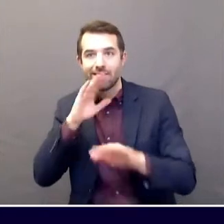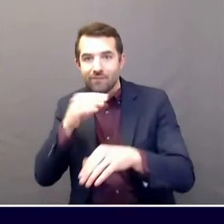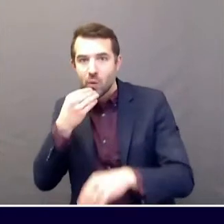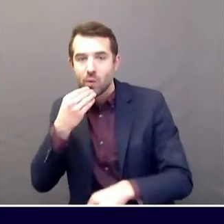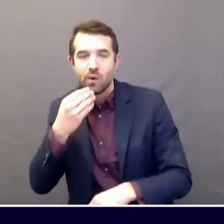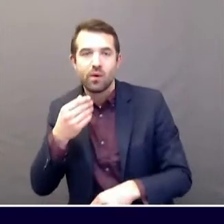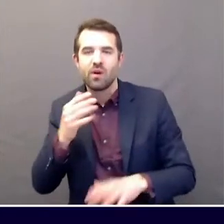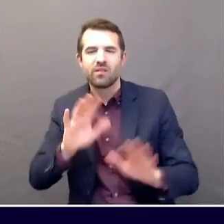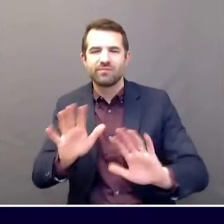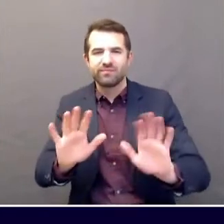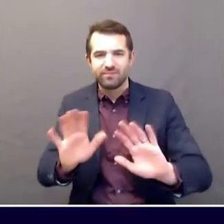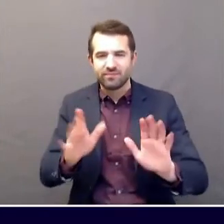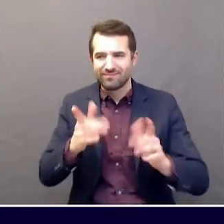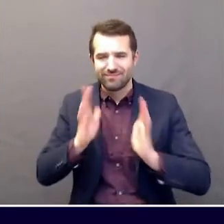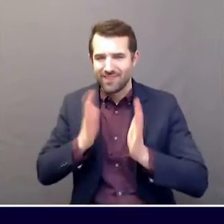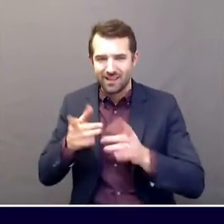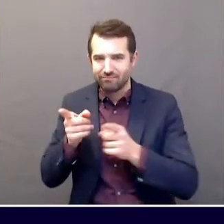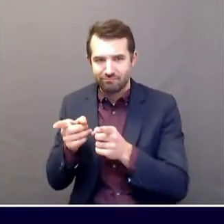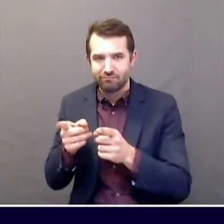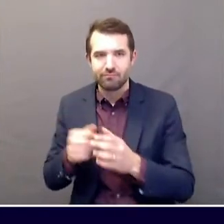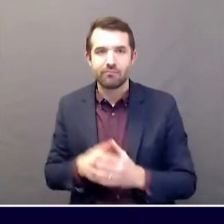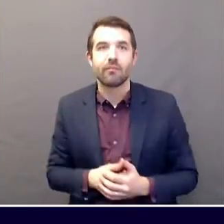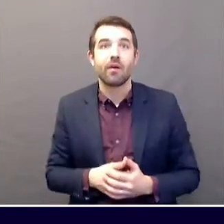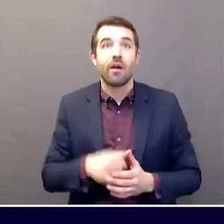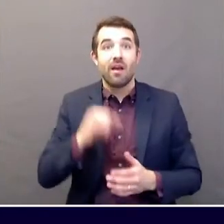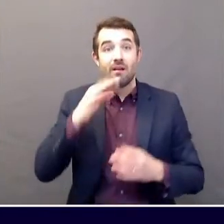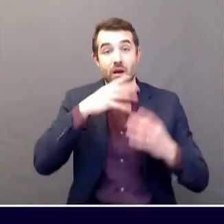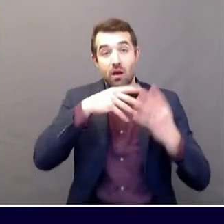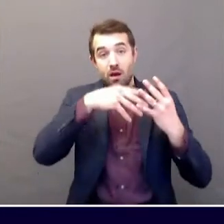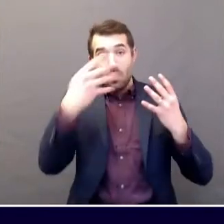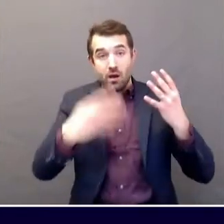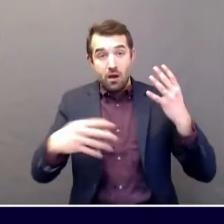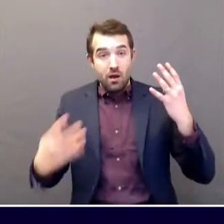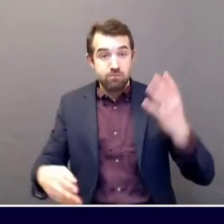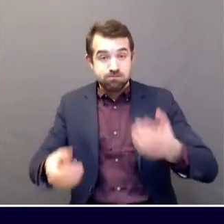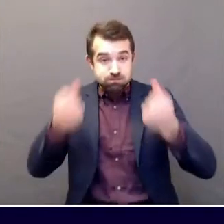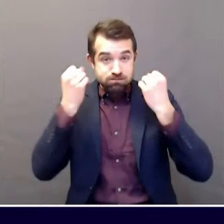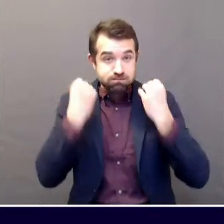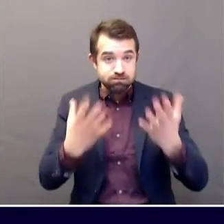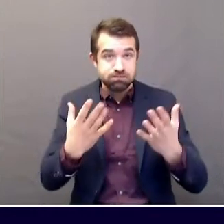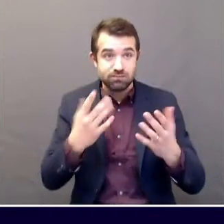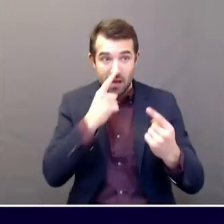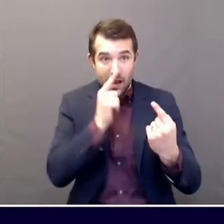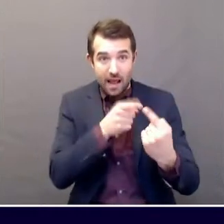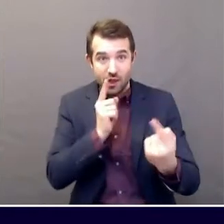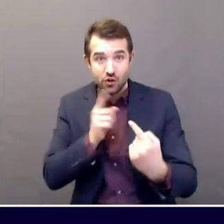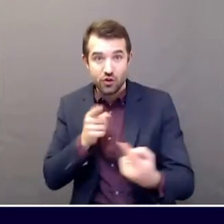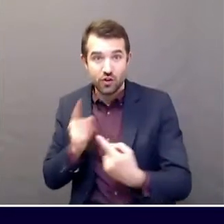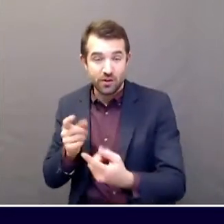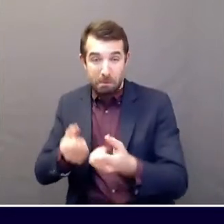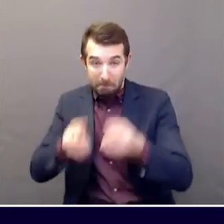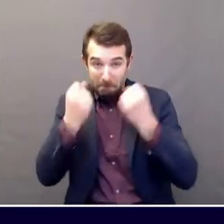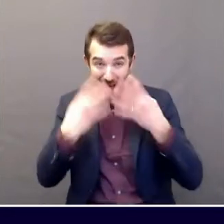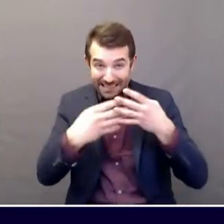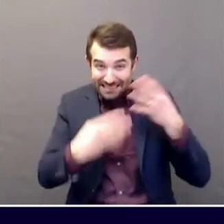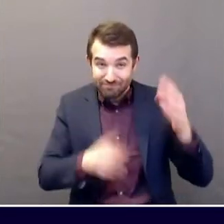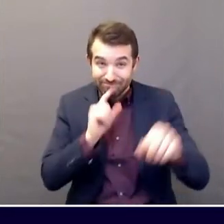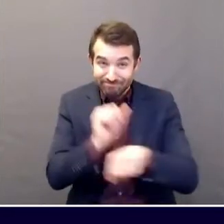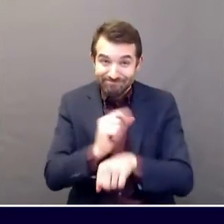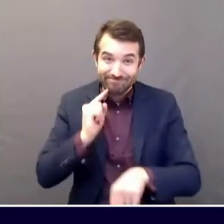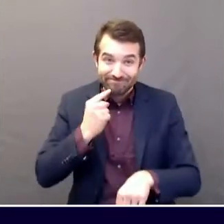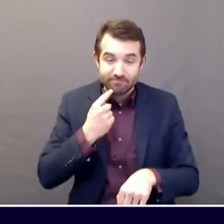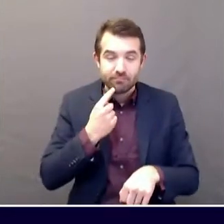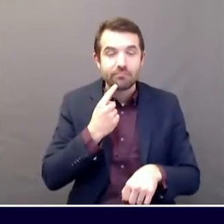multiple different categories of foods, you might be at a slightly higher risk. But even there, based on the briefing I was on, there